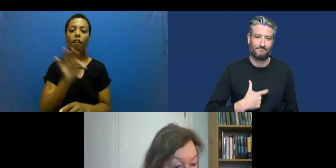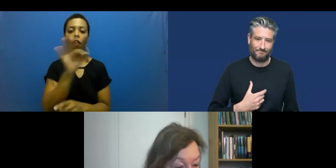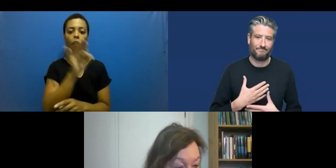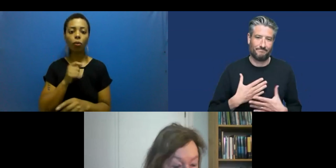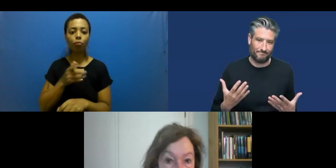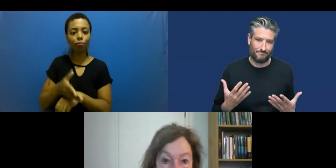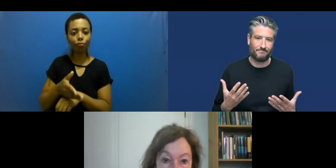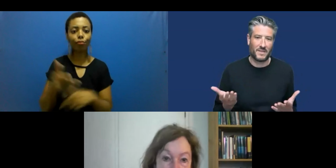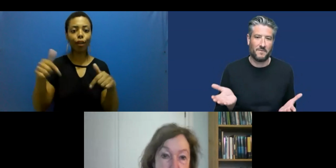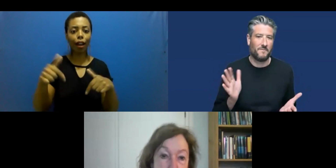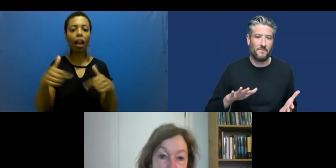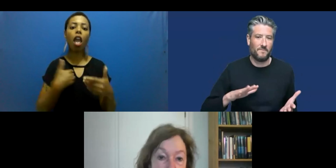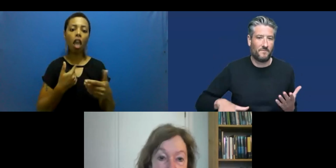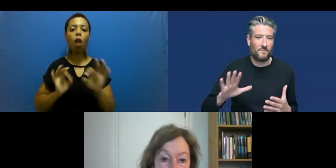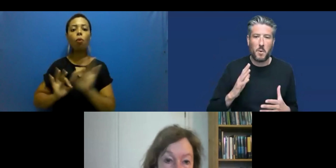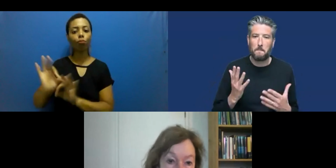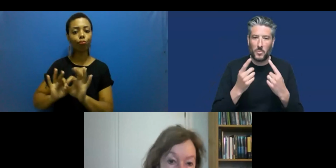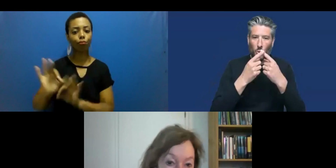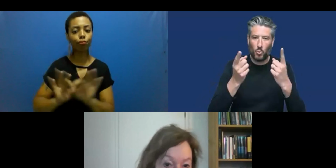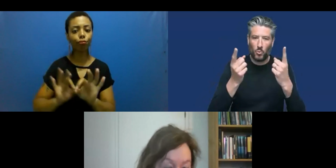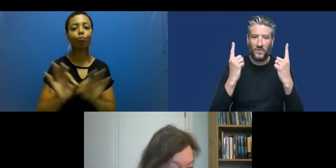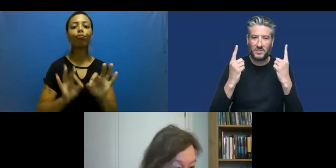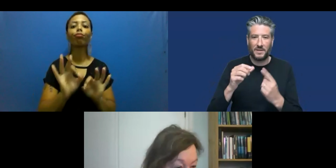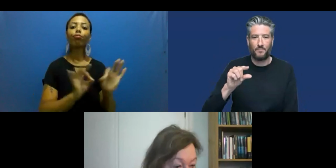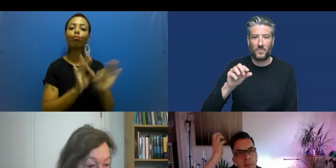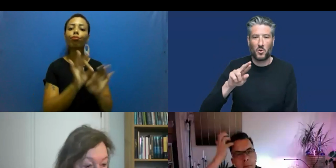I was the organizer of this short